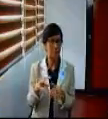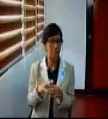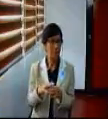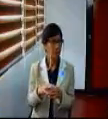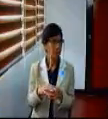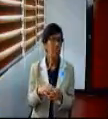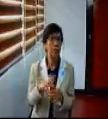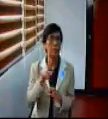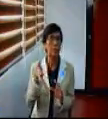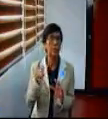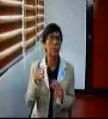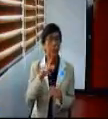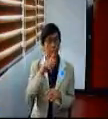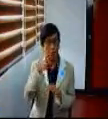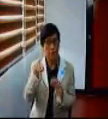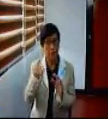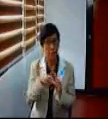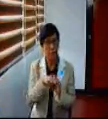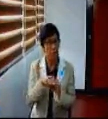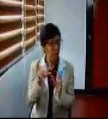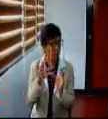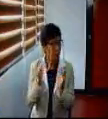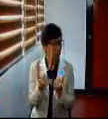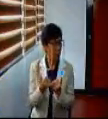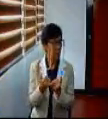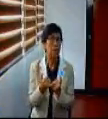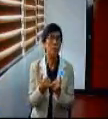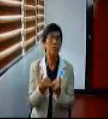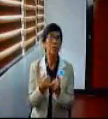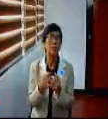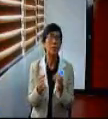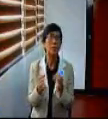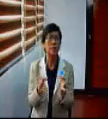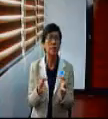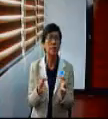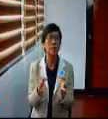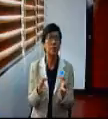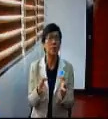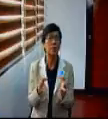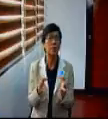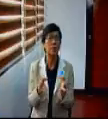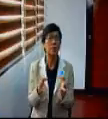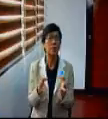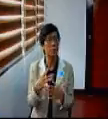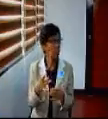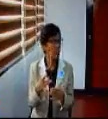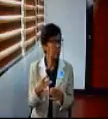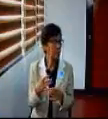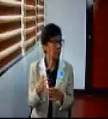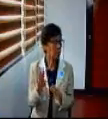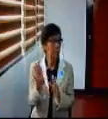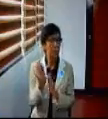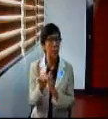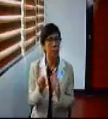private corporations. If it pleases your honor, I'd like to start with a little bit of a background to